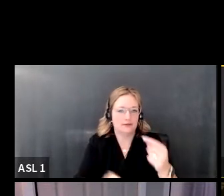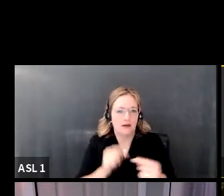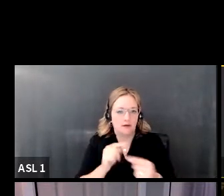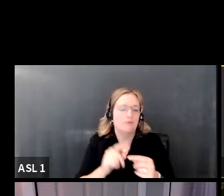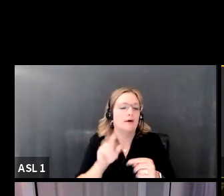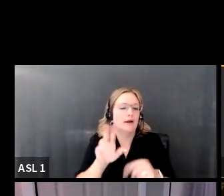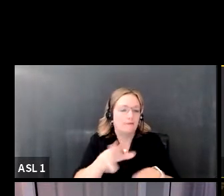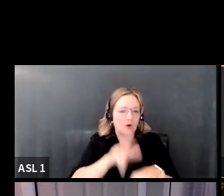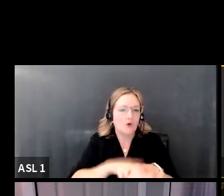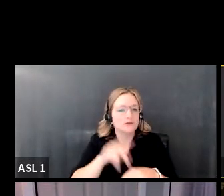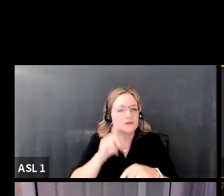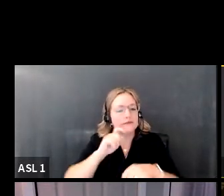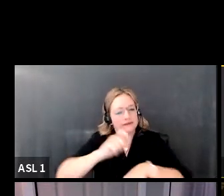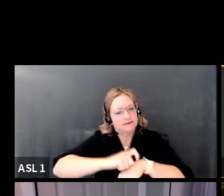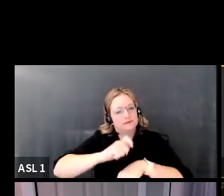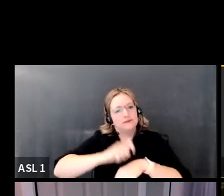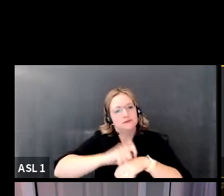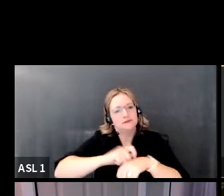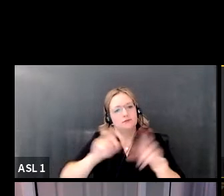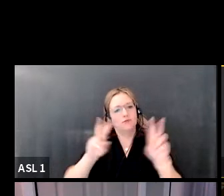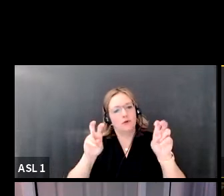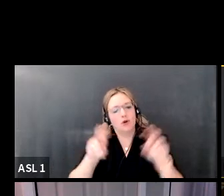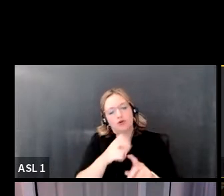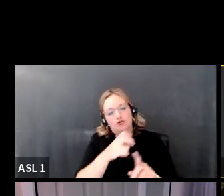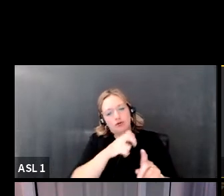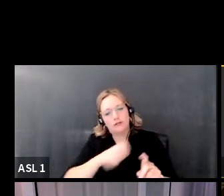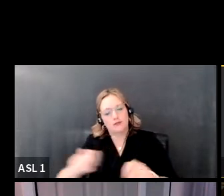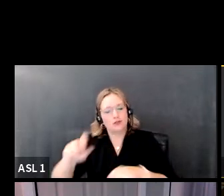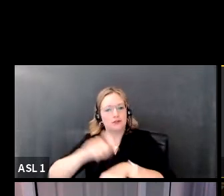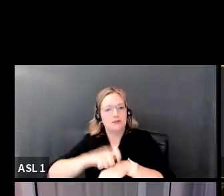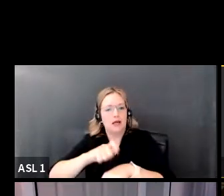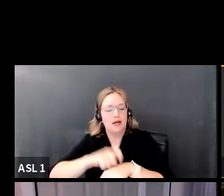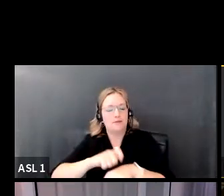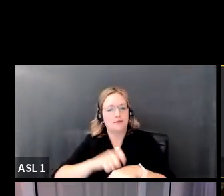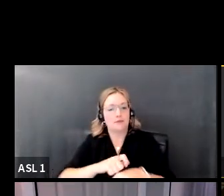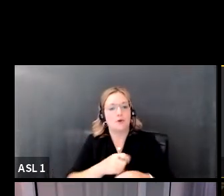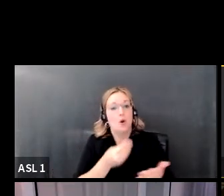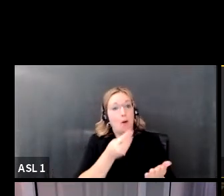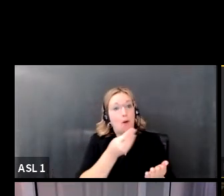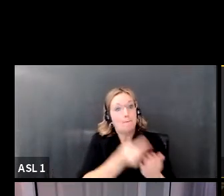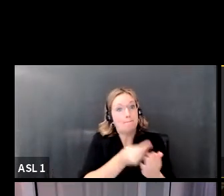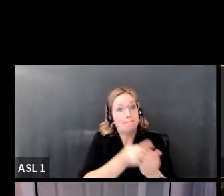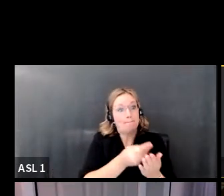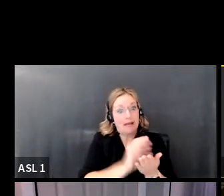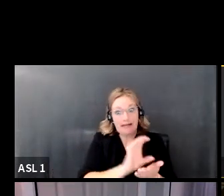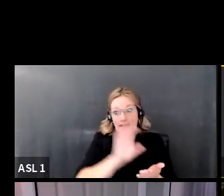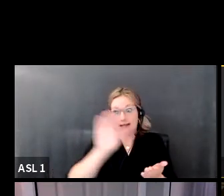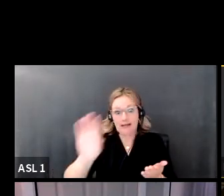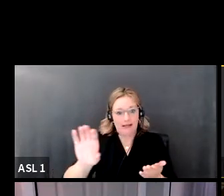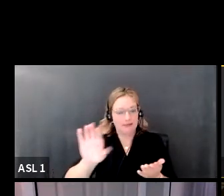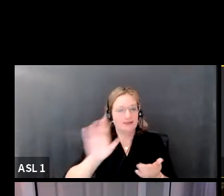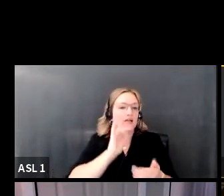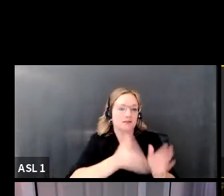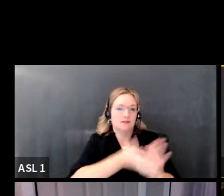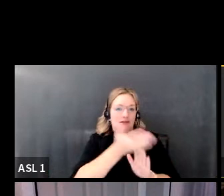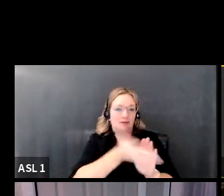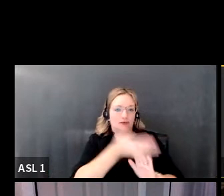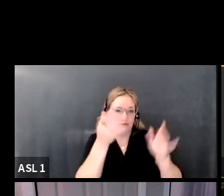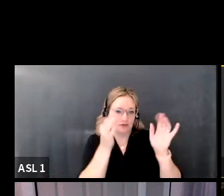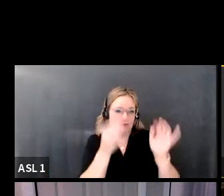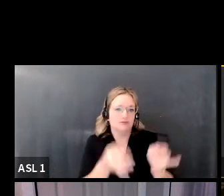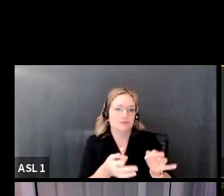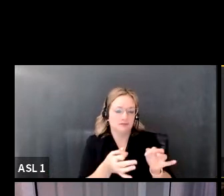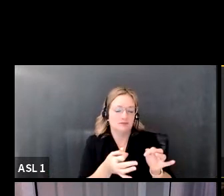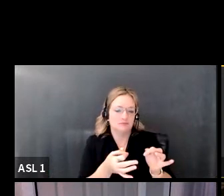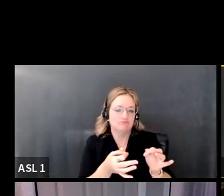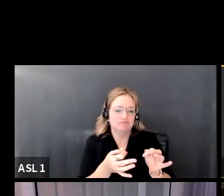time and the way you allocate resources during that transition time is an operational decision uh but but certainly i could see